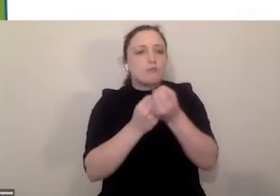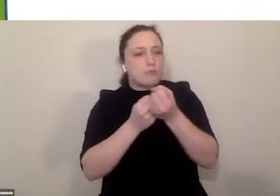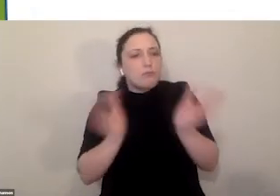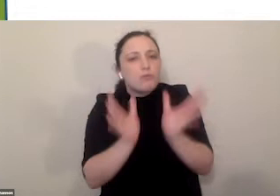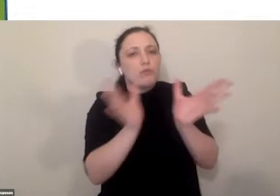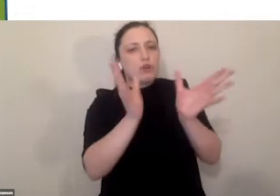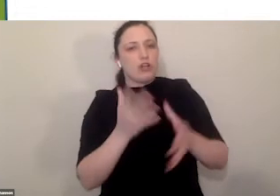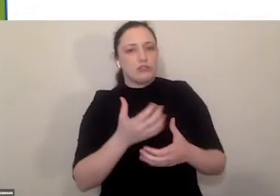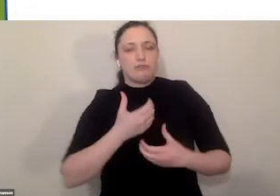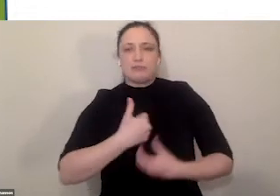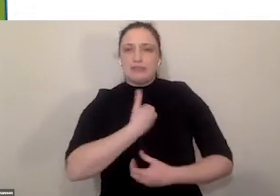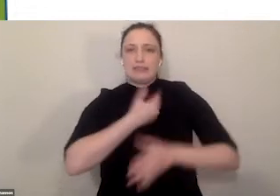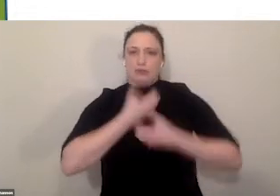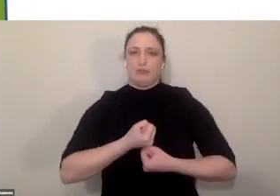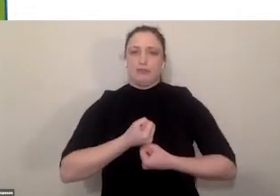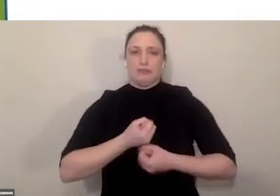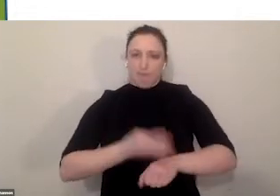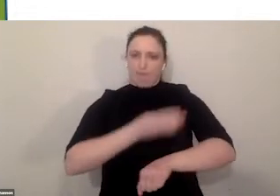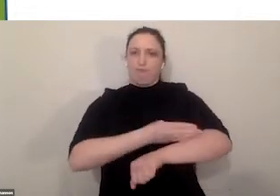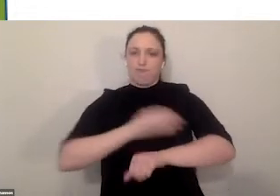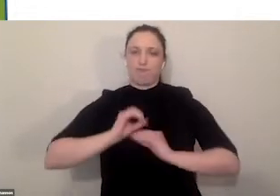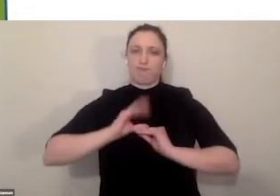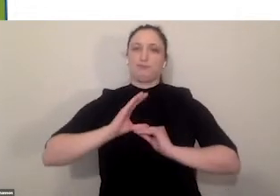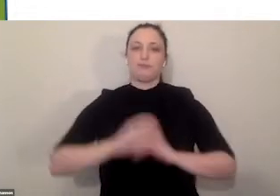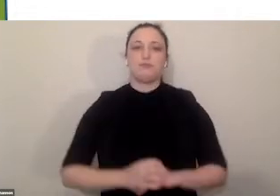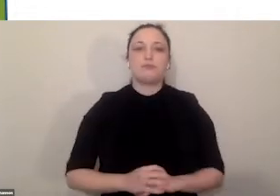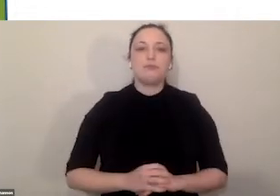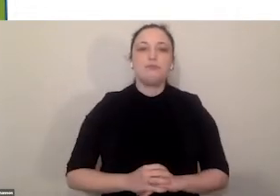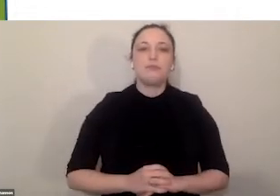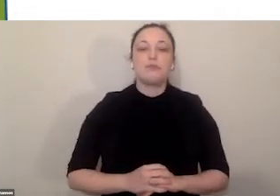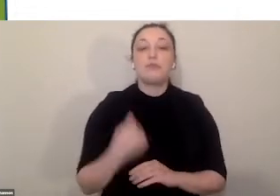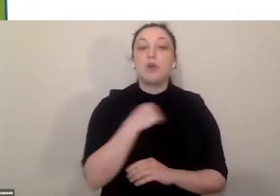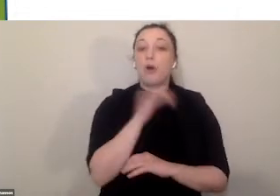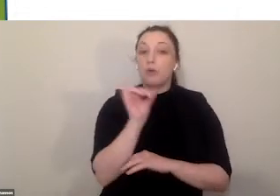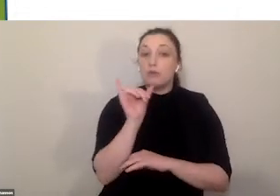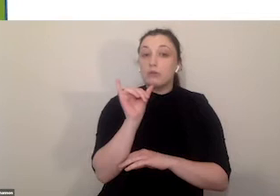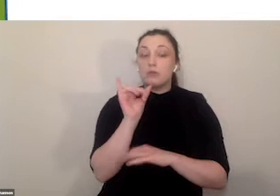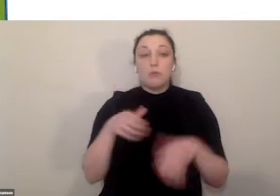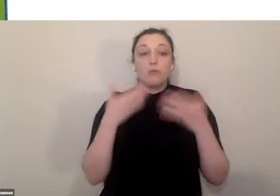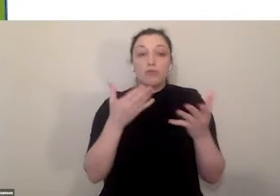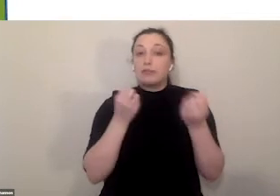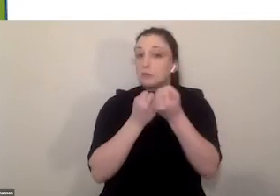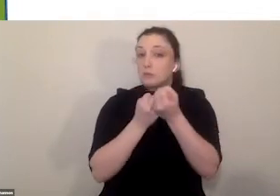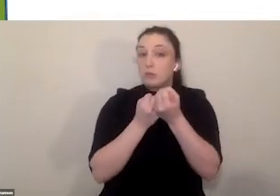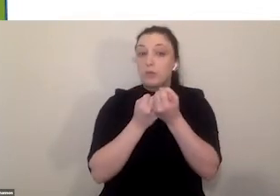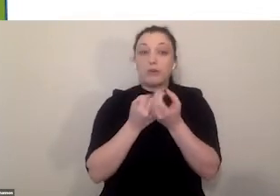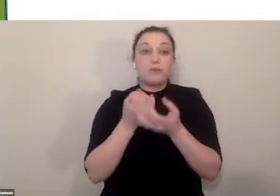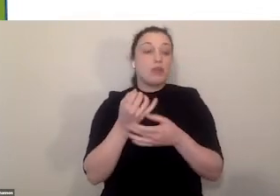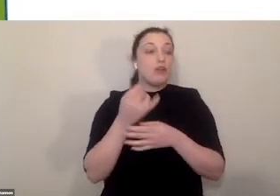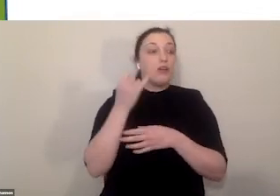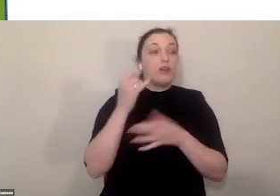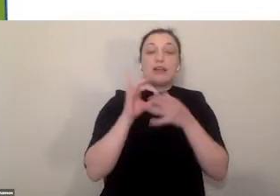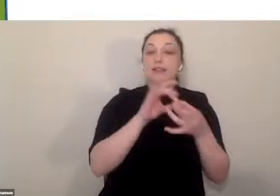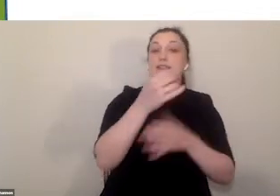side, provide support in attracting, hiring, and advancing employees who happen to have disabilities. So the